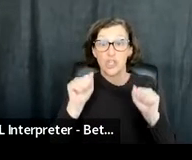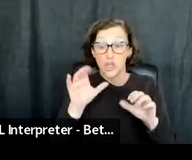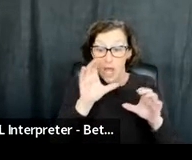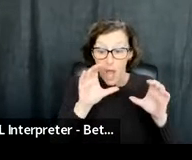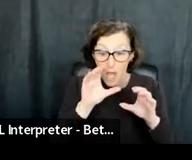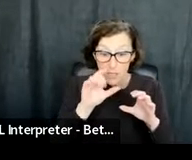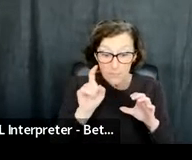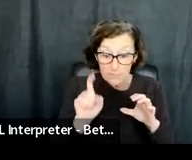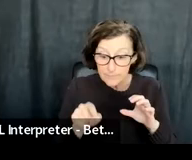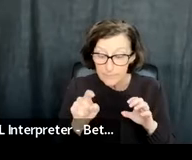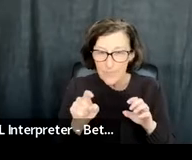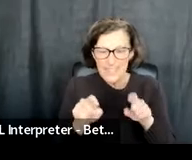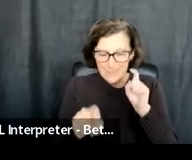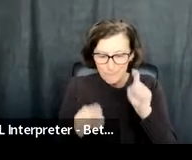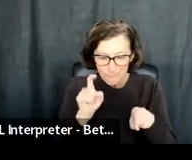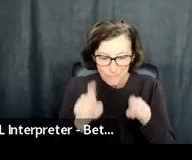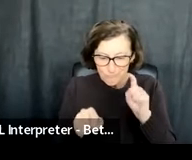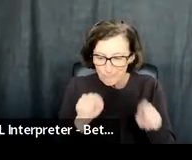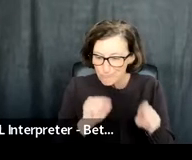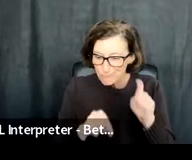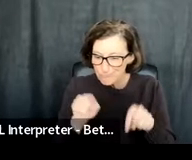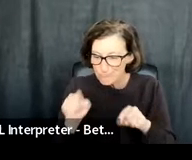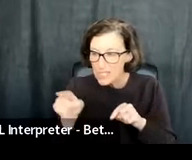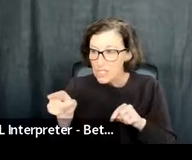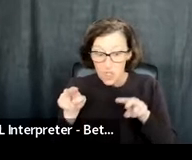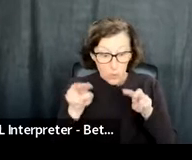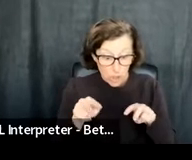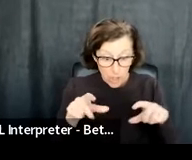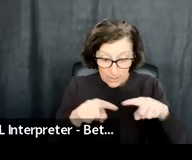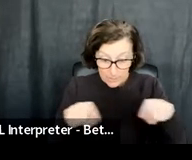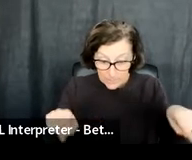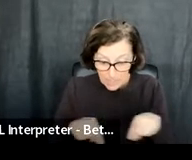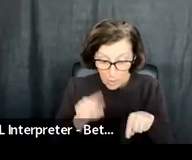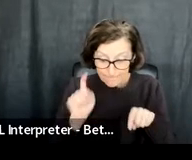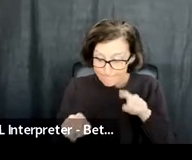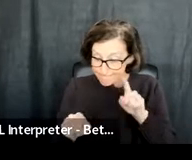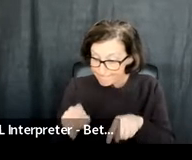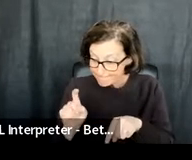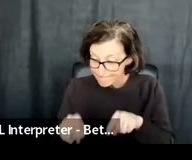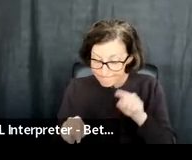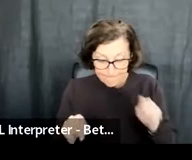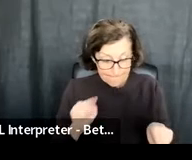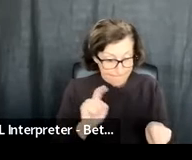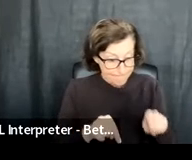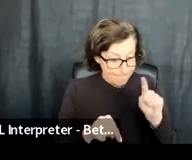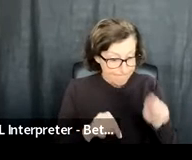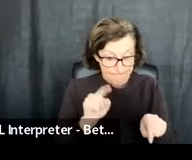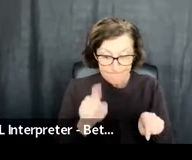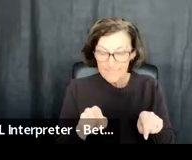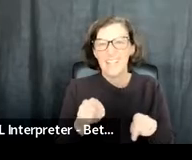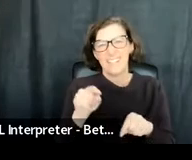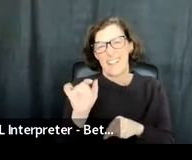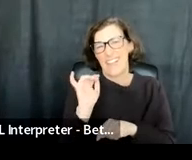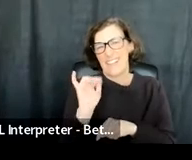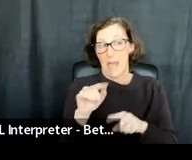where she would use two-finger typist, and she would look at the keyboard to find out where to put her finger and type.